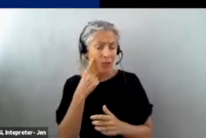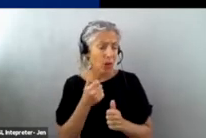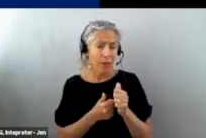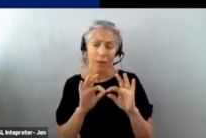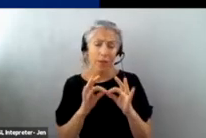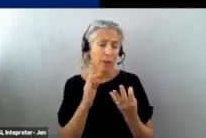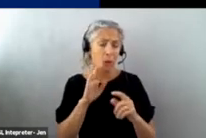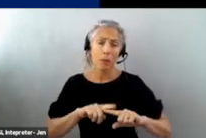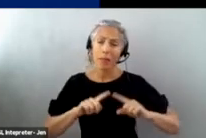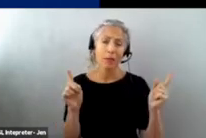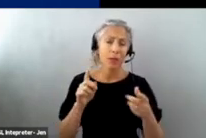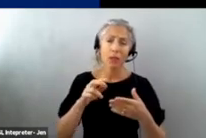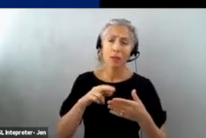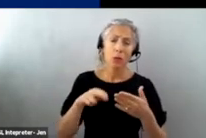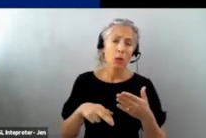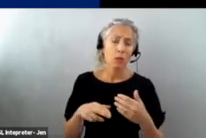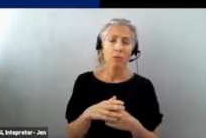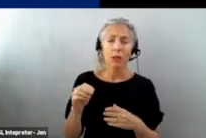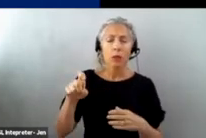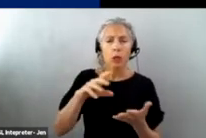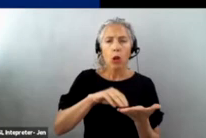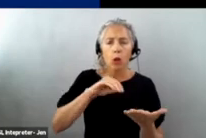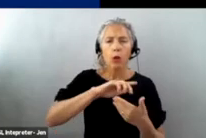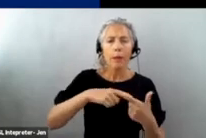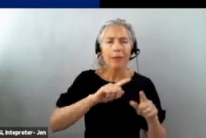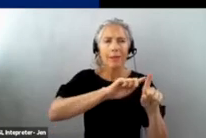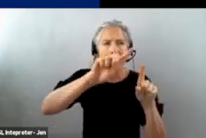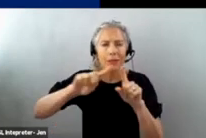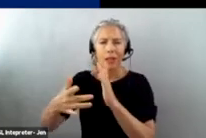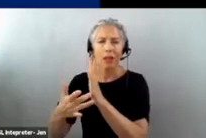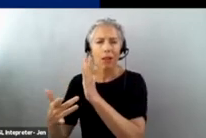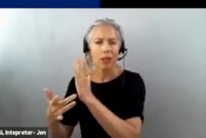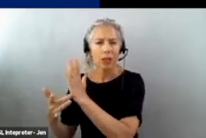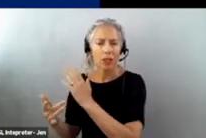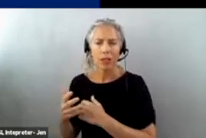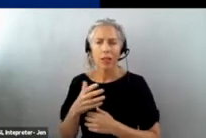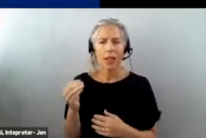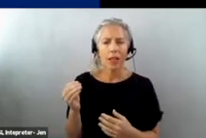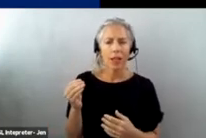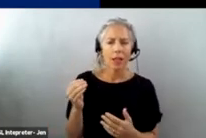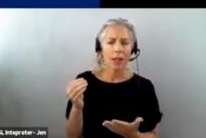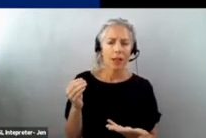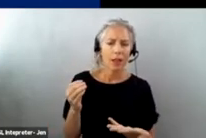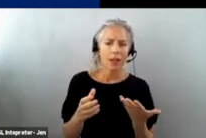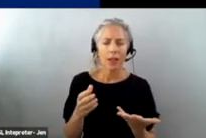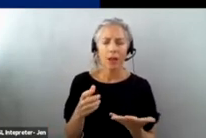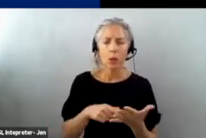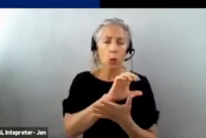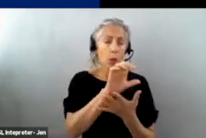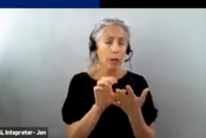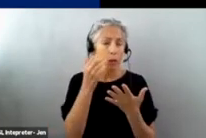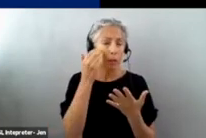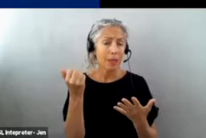might be different. And you need to learn about all the different technology and what can is what is that criteria? Because